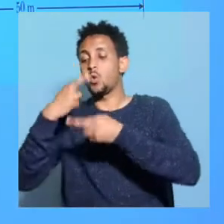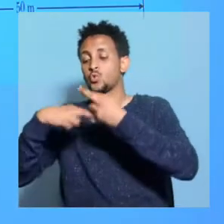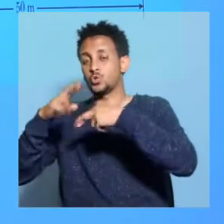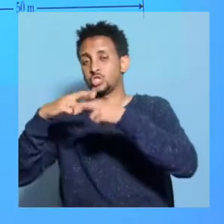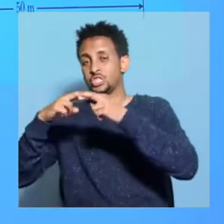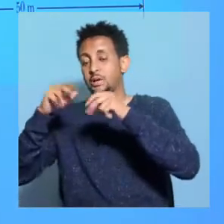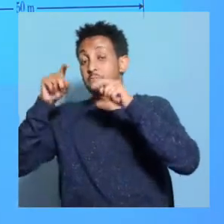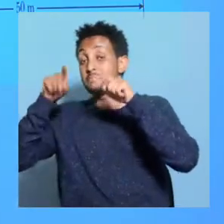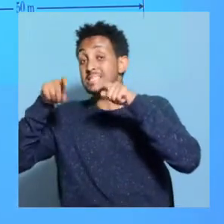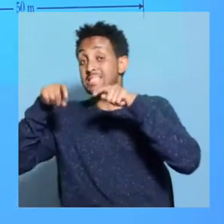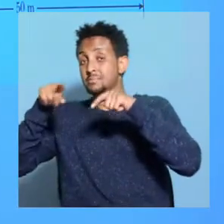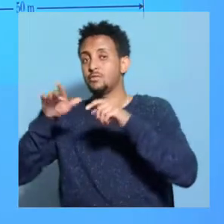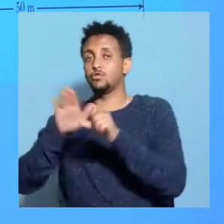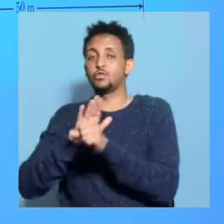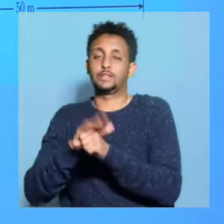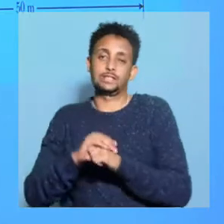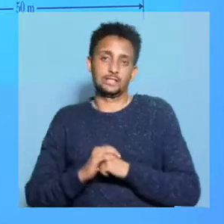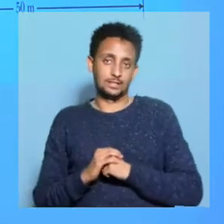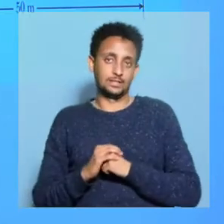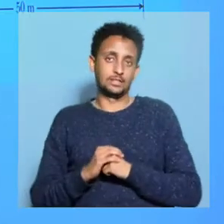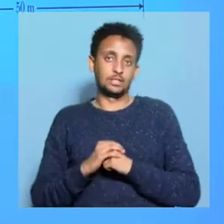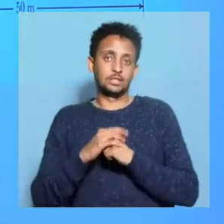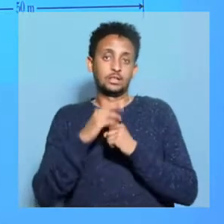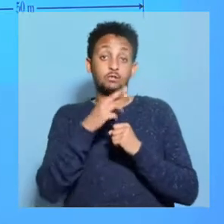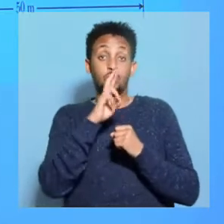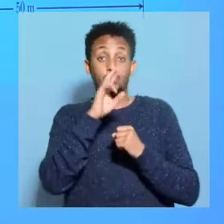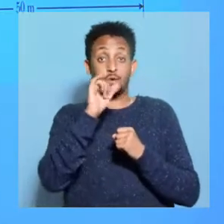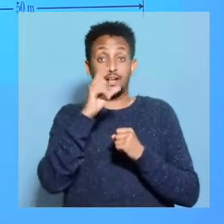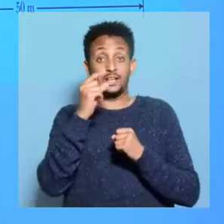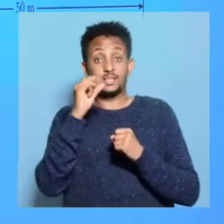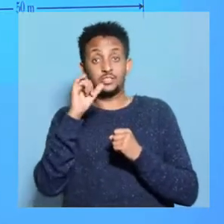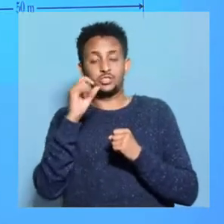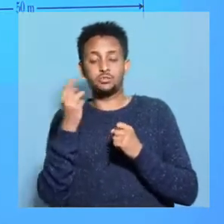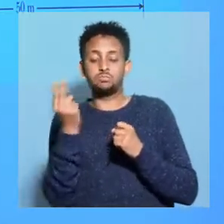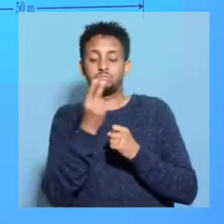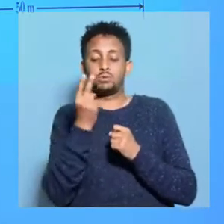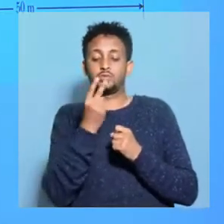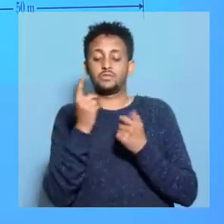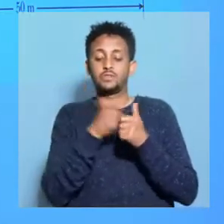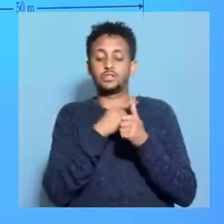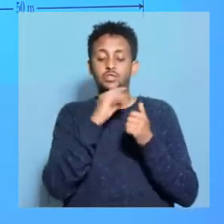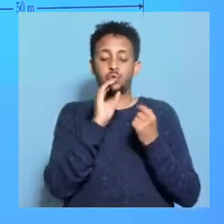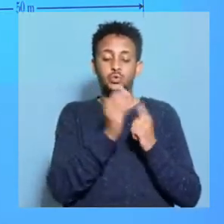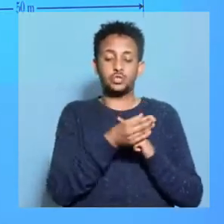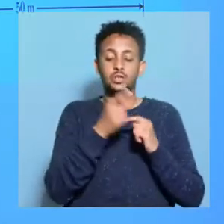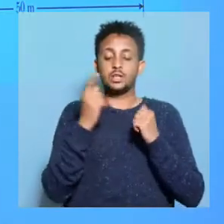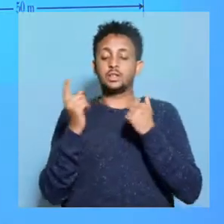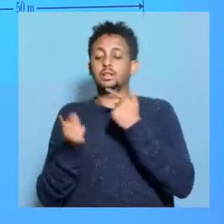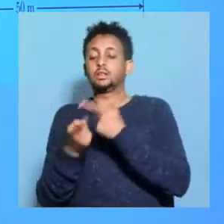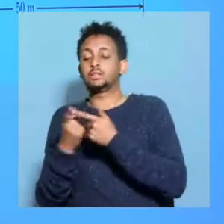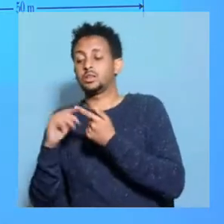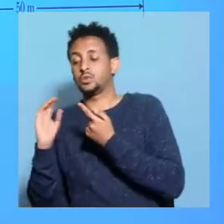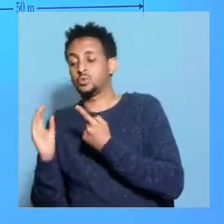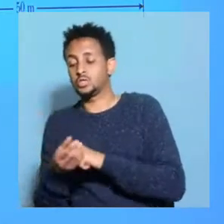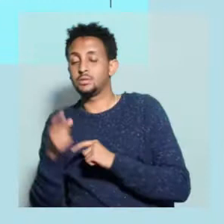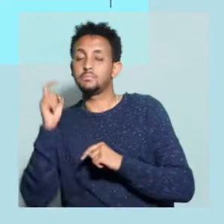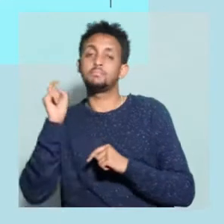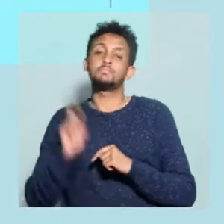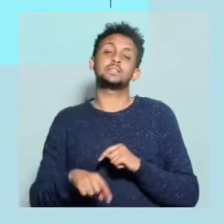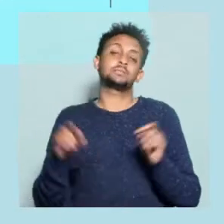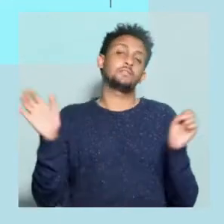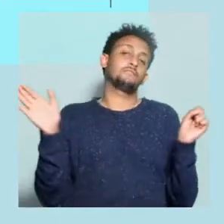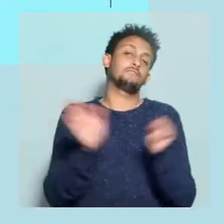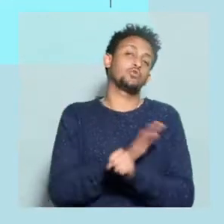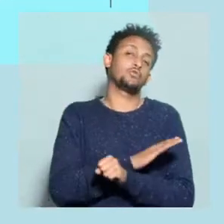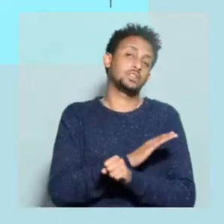rotational condition must be fulfilled. For a rigid body, both conditions, the first condition and the second condition must be